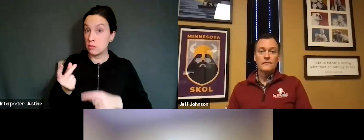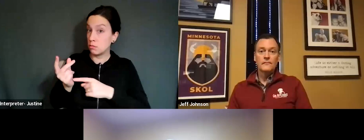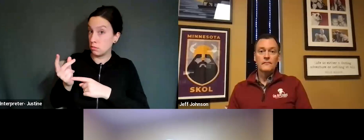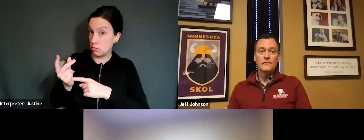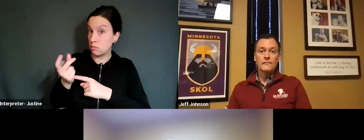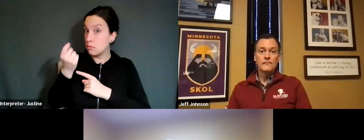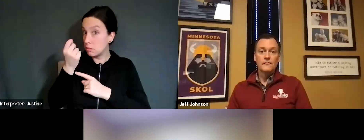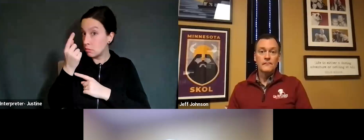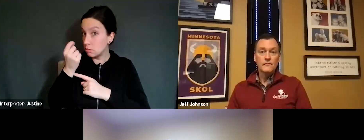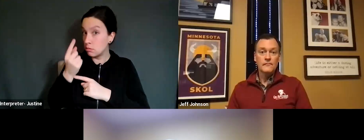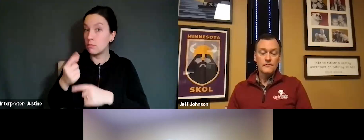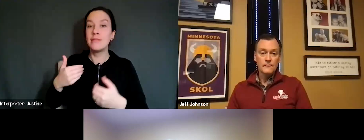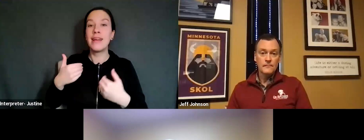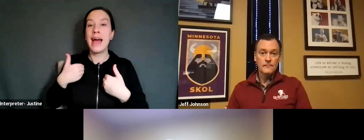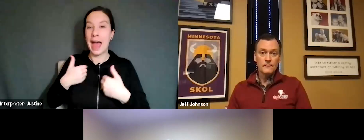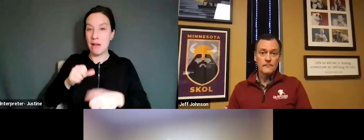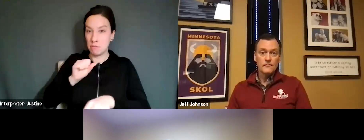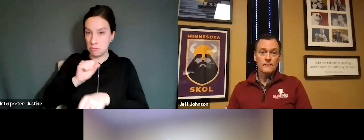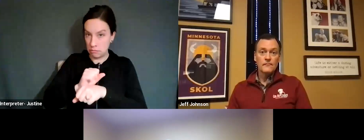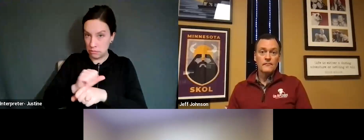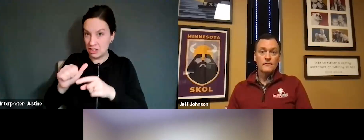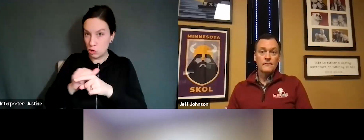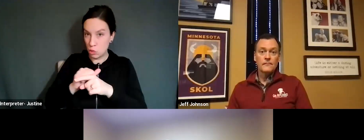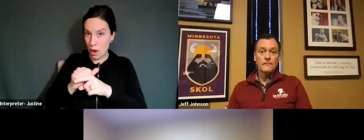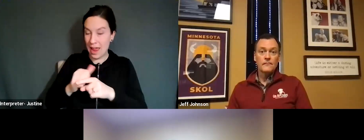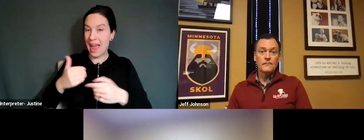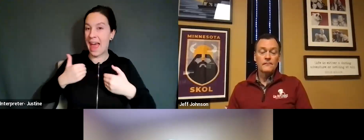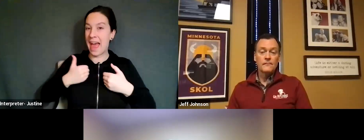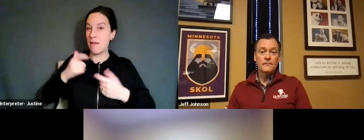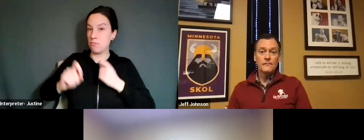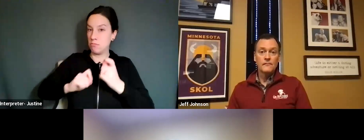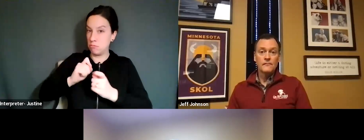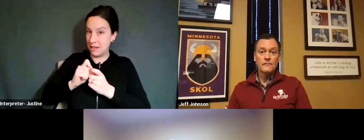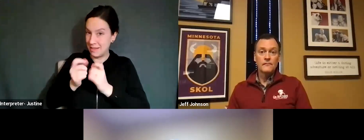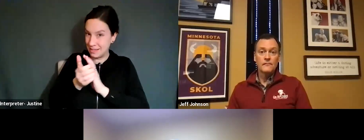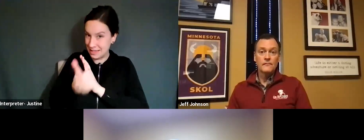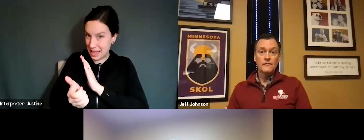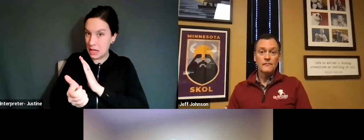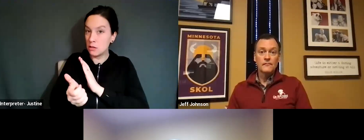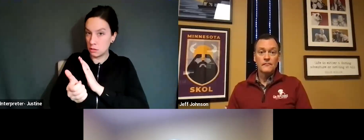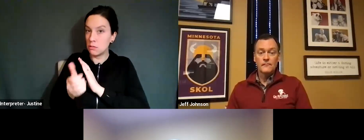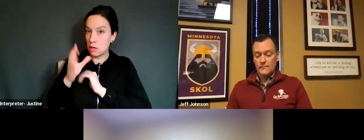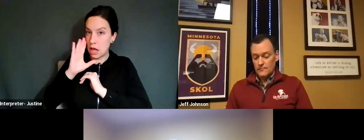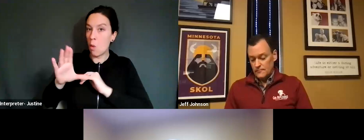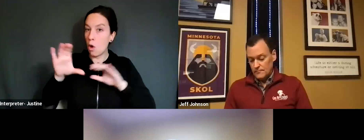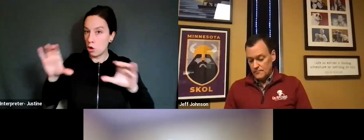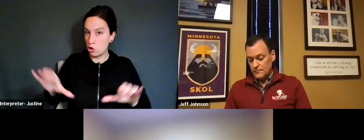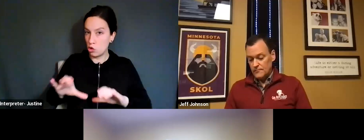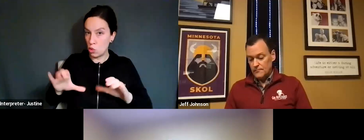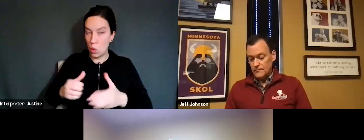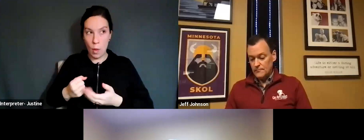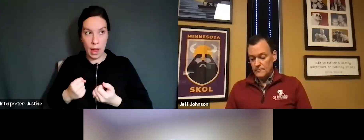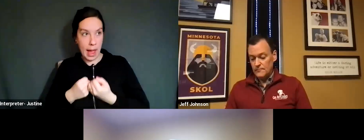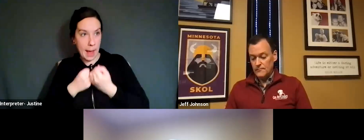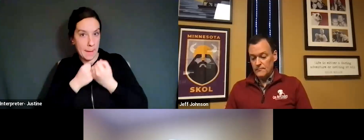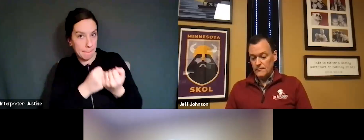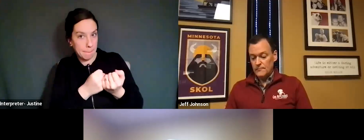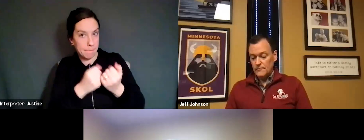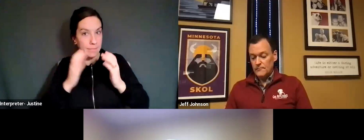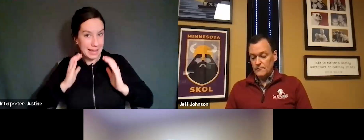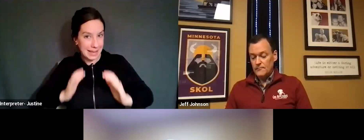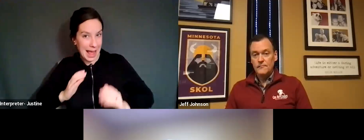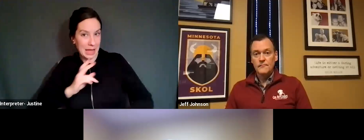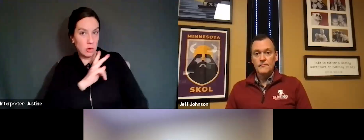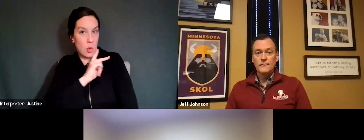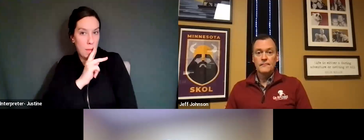that they have specific commands for skills that they will perform to assist patients or clients in whatever setting the dog is